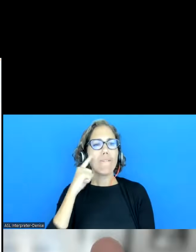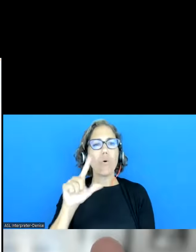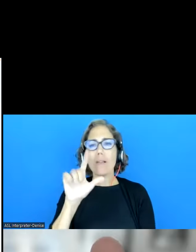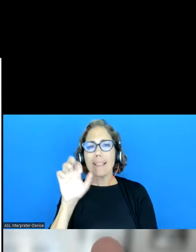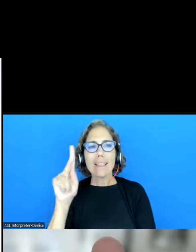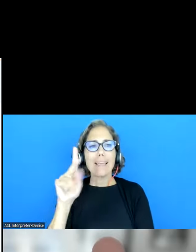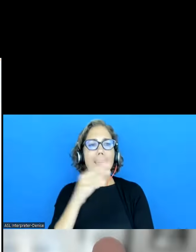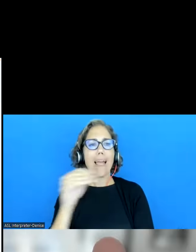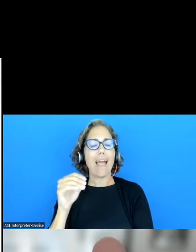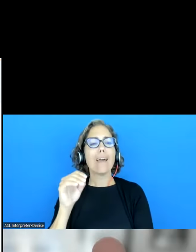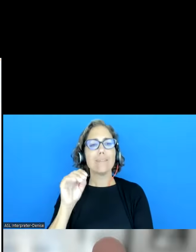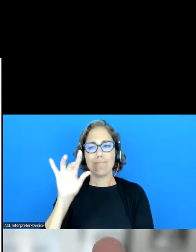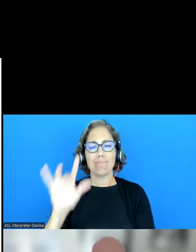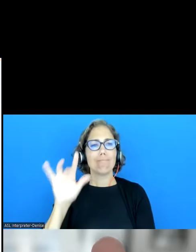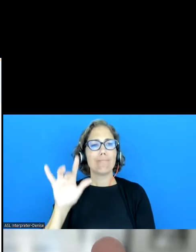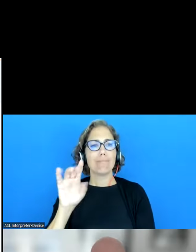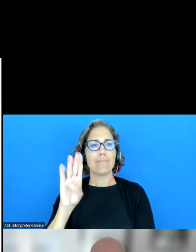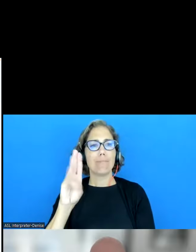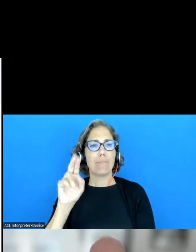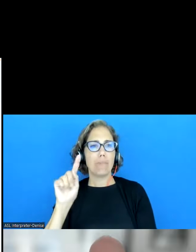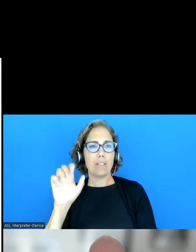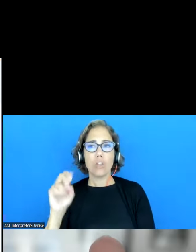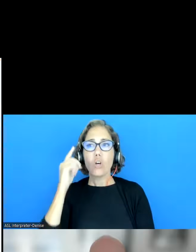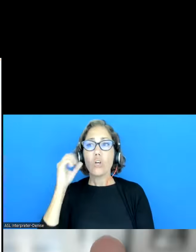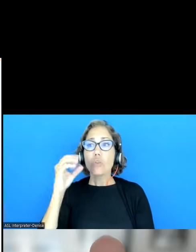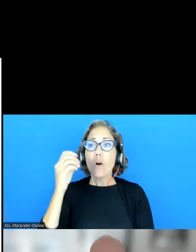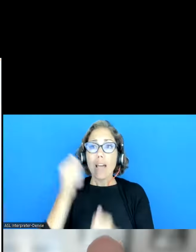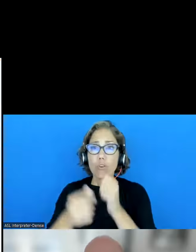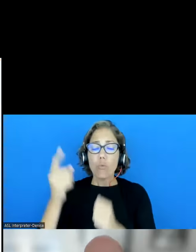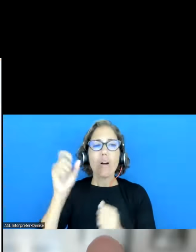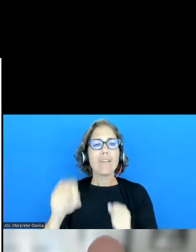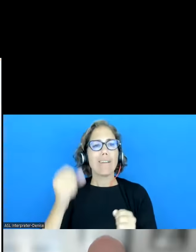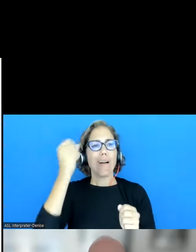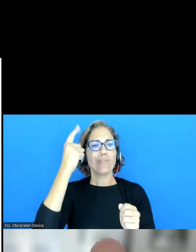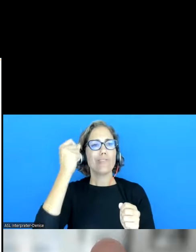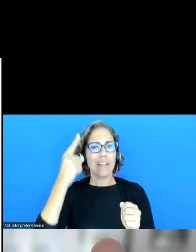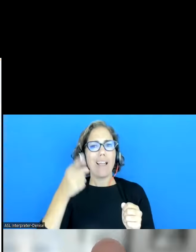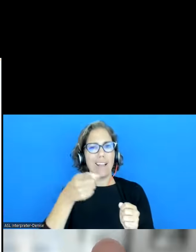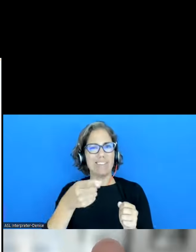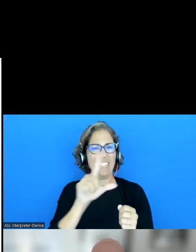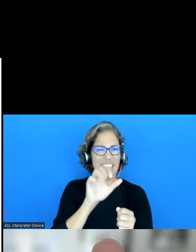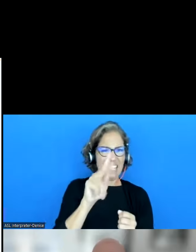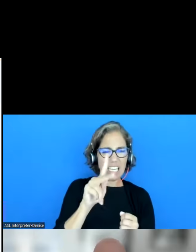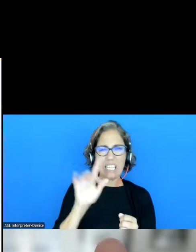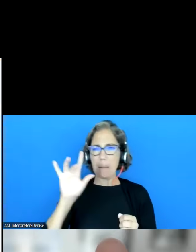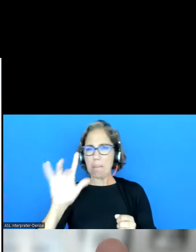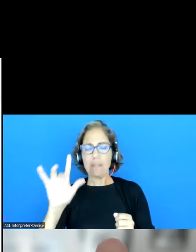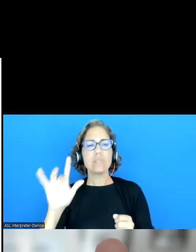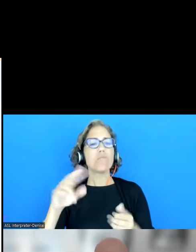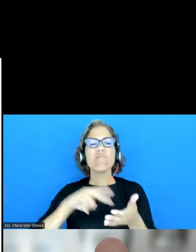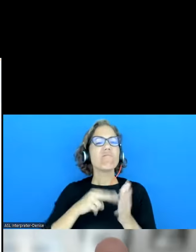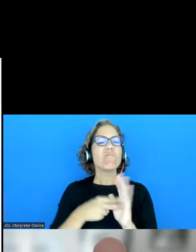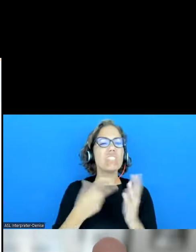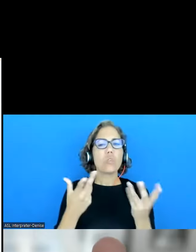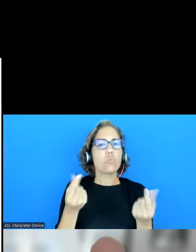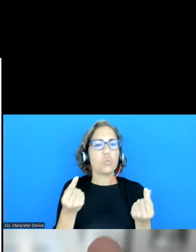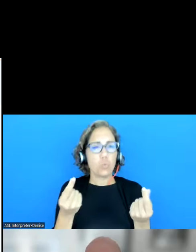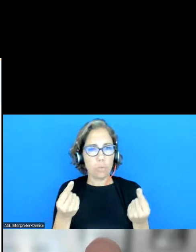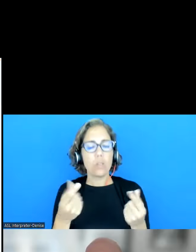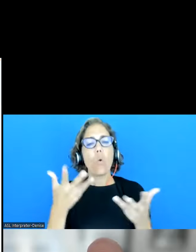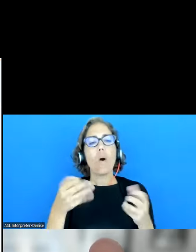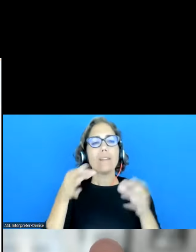everybody understands the meaningfulness within the context of what that link and button is meant to do. You want to describe